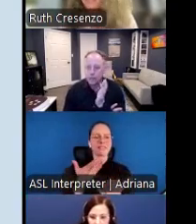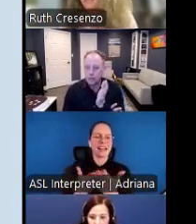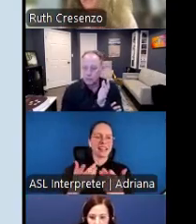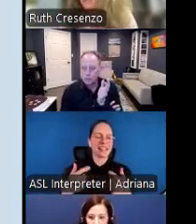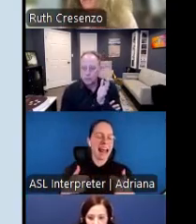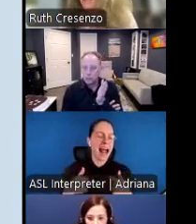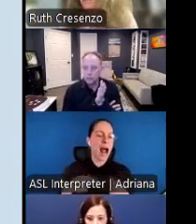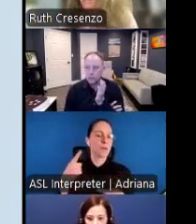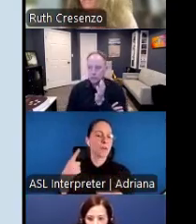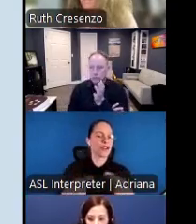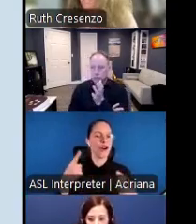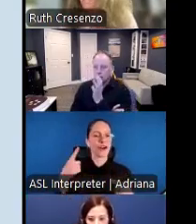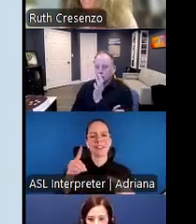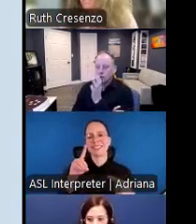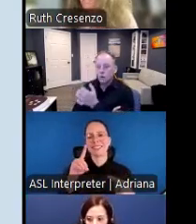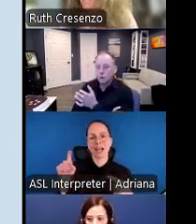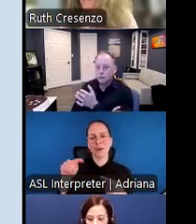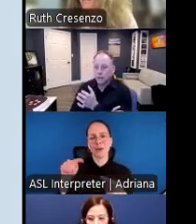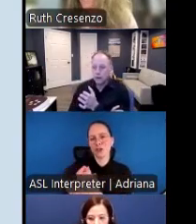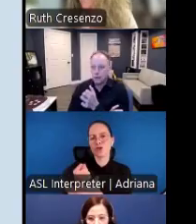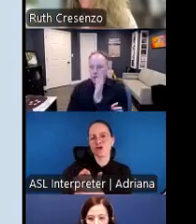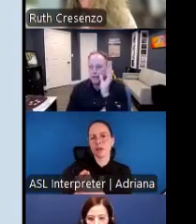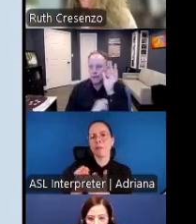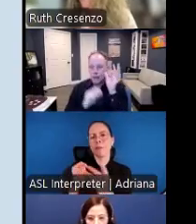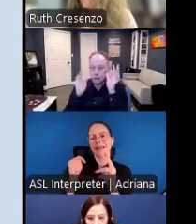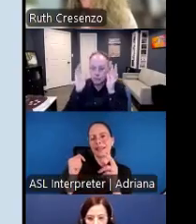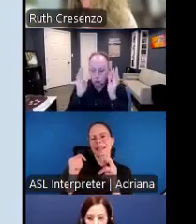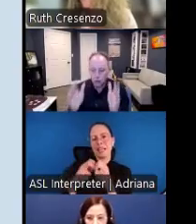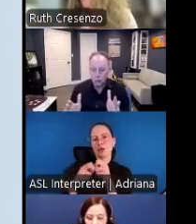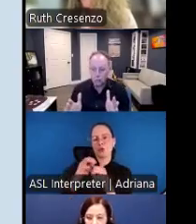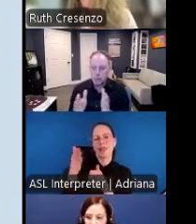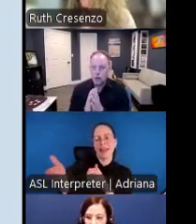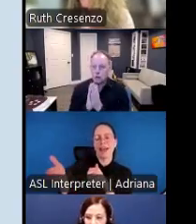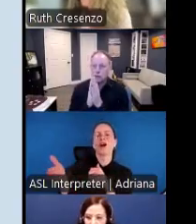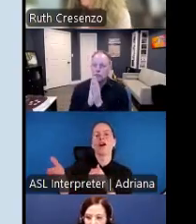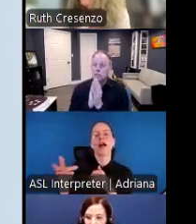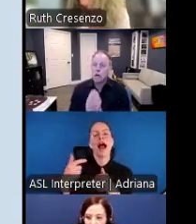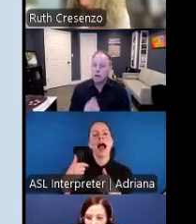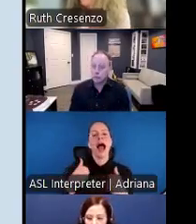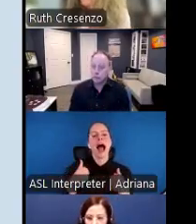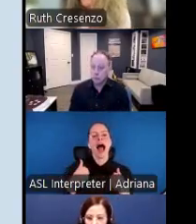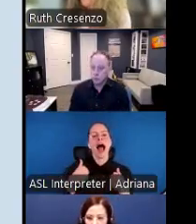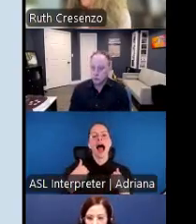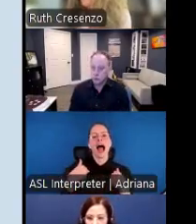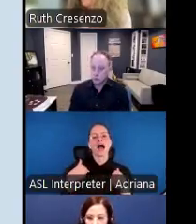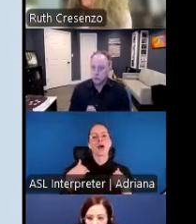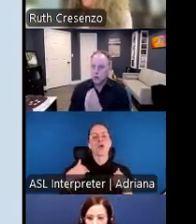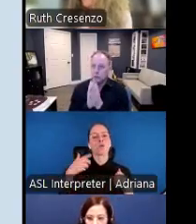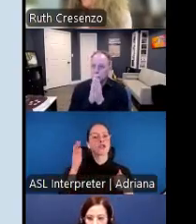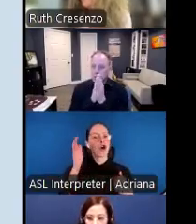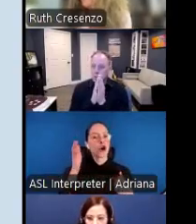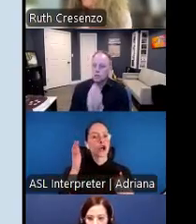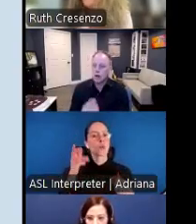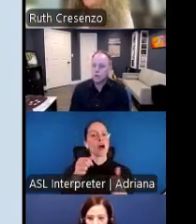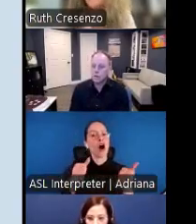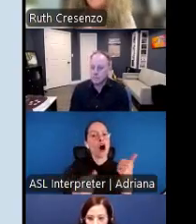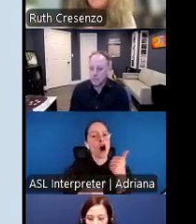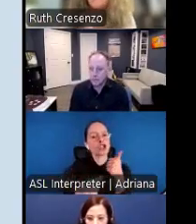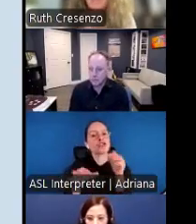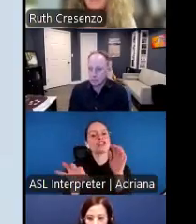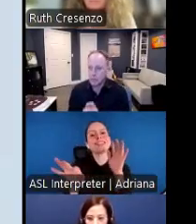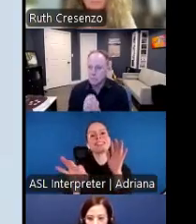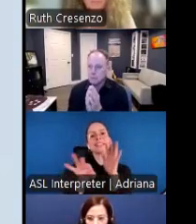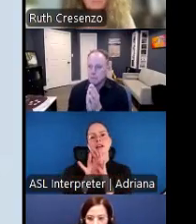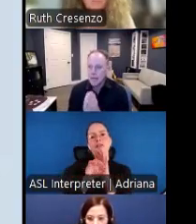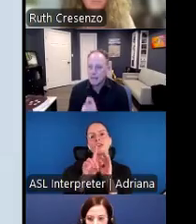a diagnosis and treatment issue before the court there, and I was arguing it under the discovery rules. What was the discovery